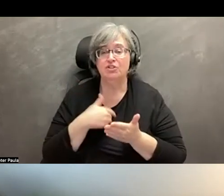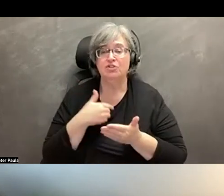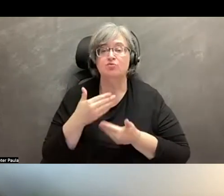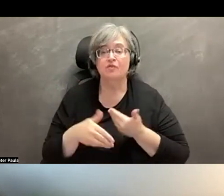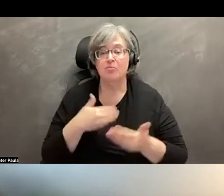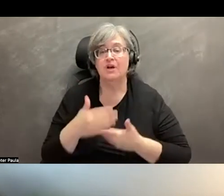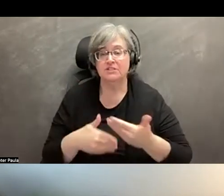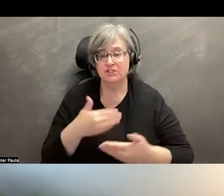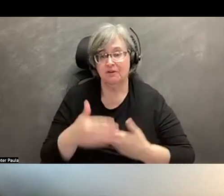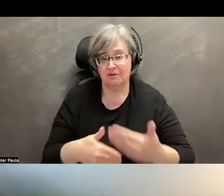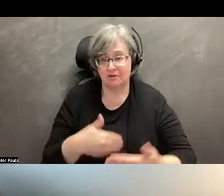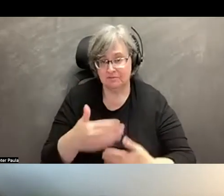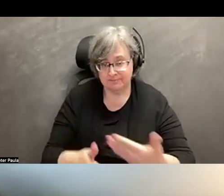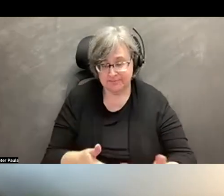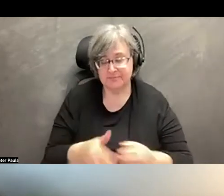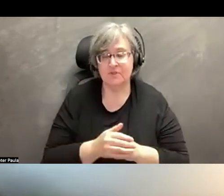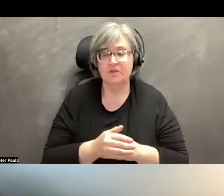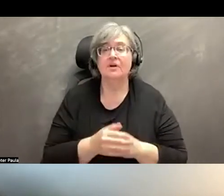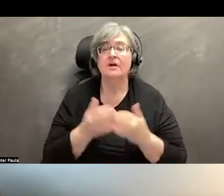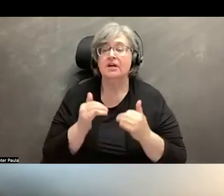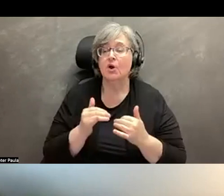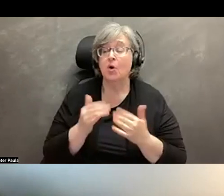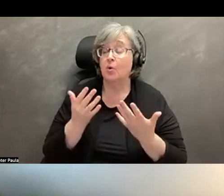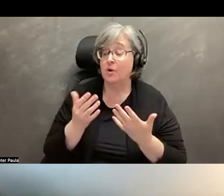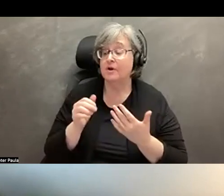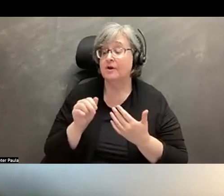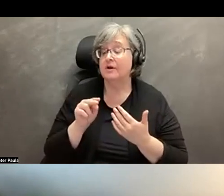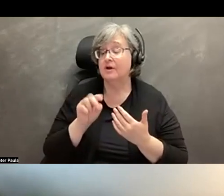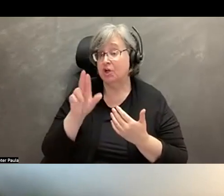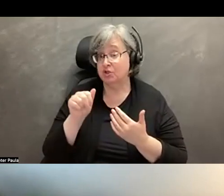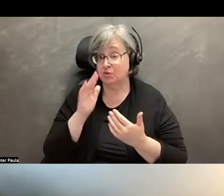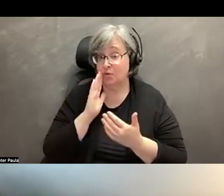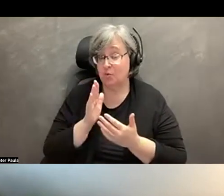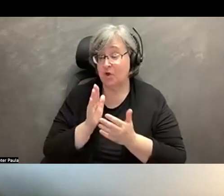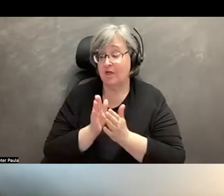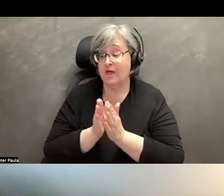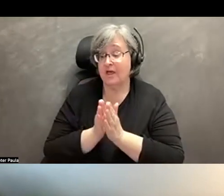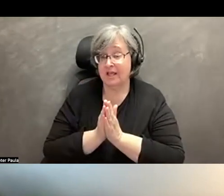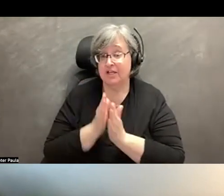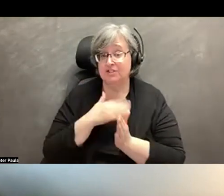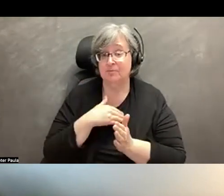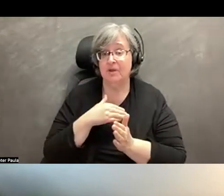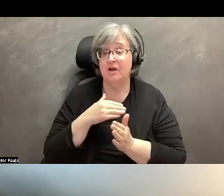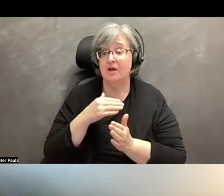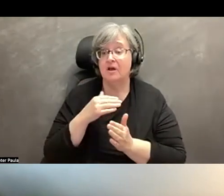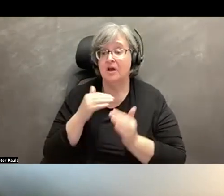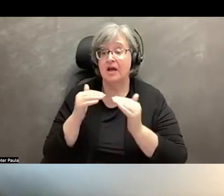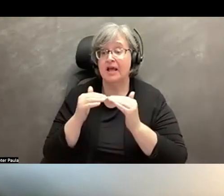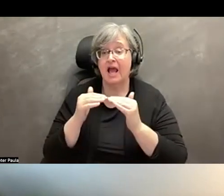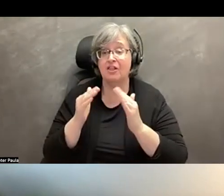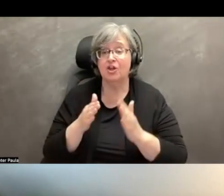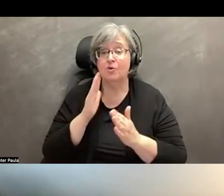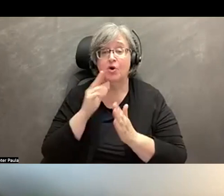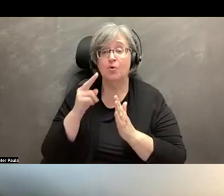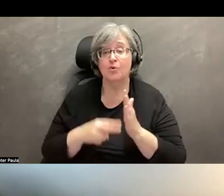process along. And so with that, Andrea, I'm going to ask my colleague if she could read one of the